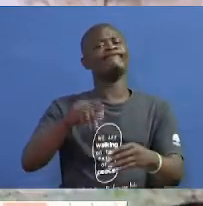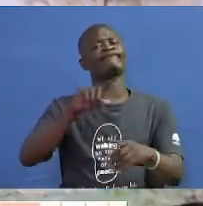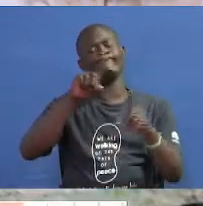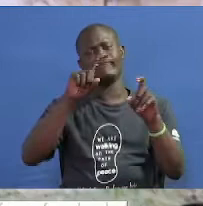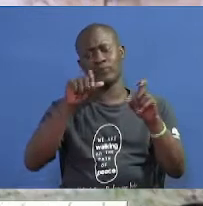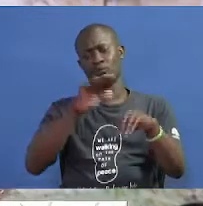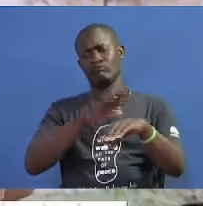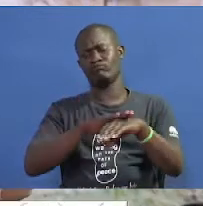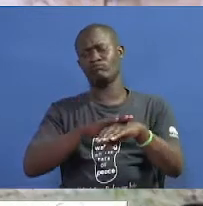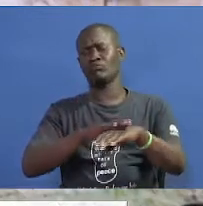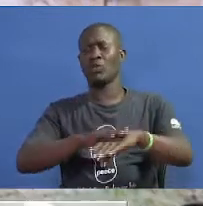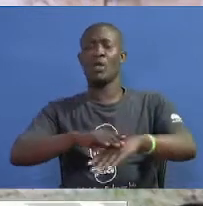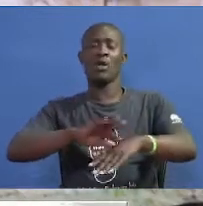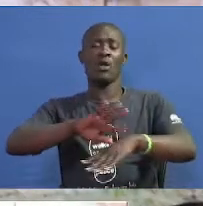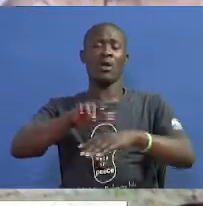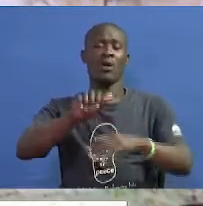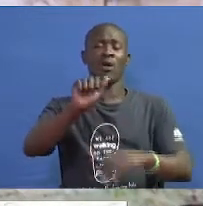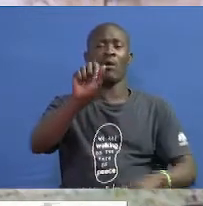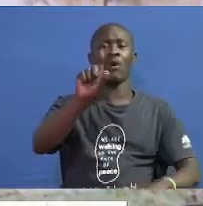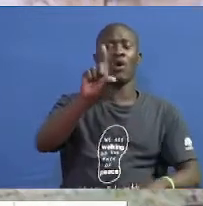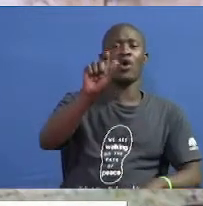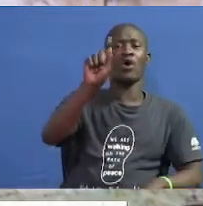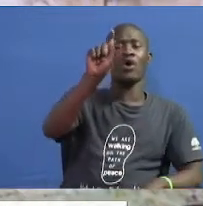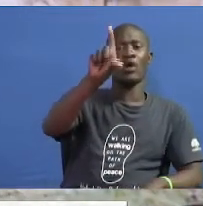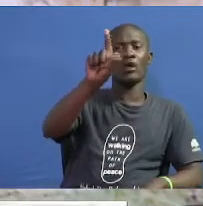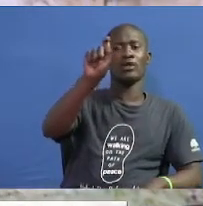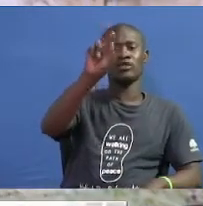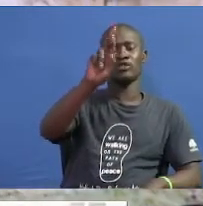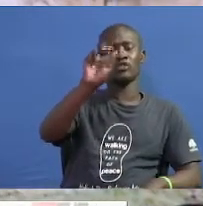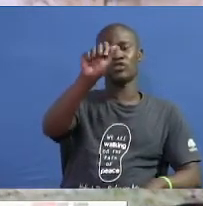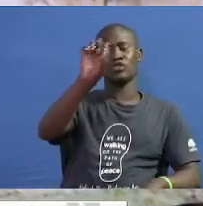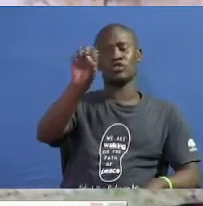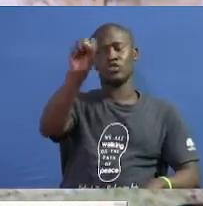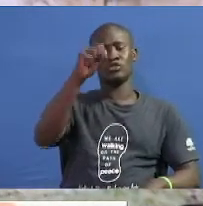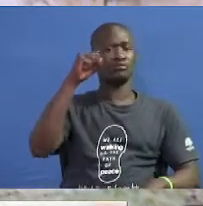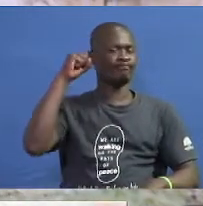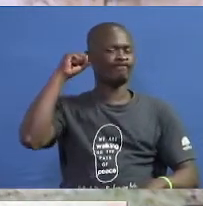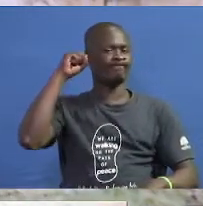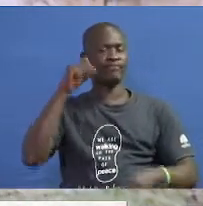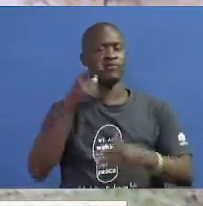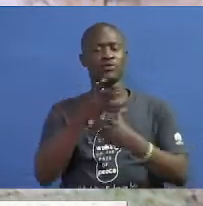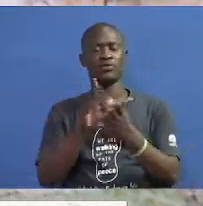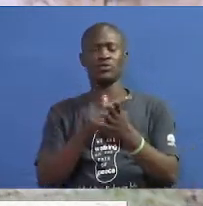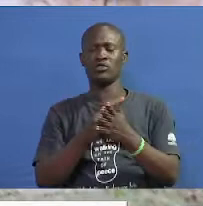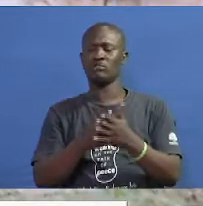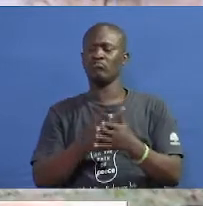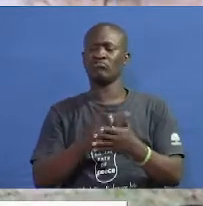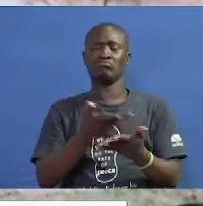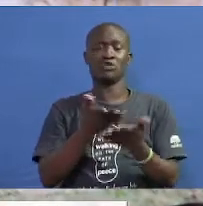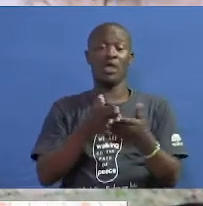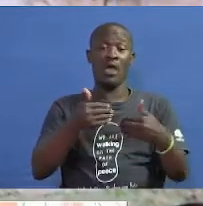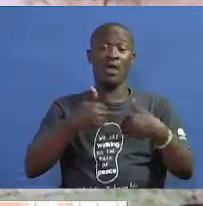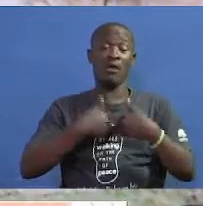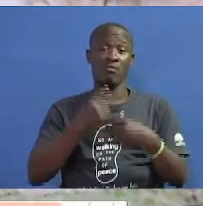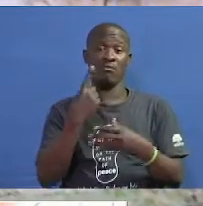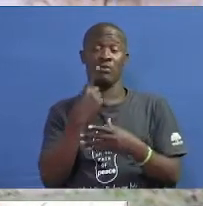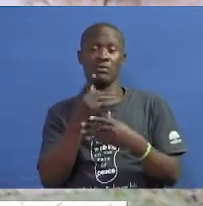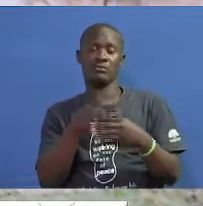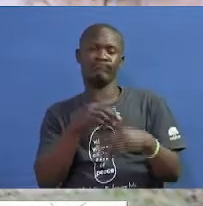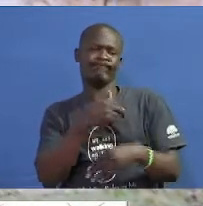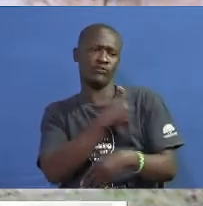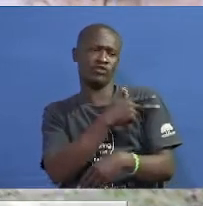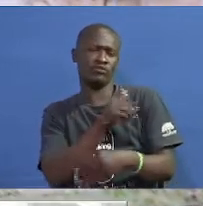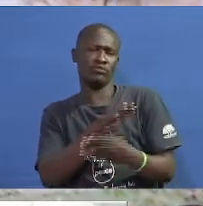question. Ultrasounds, many people know what that is, and they have an image in their mind of what an ultrasound is, and maybe they've even had one in a